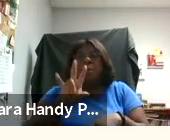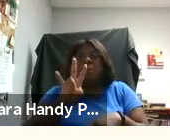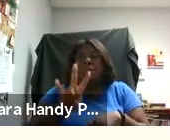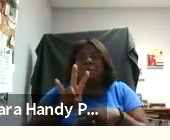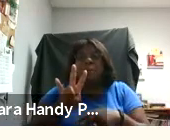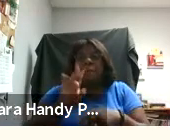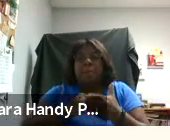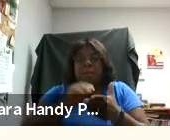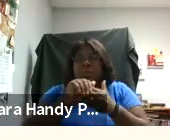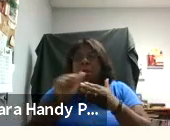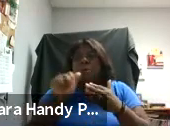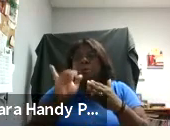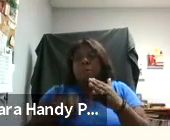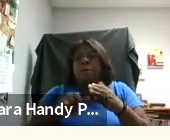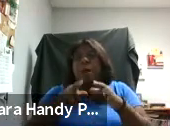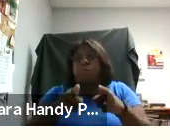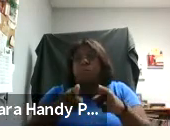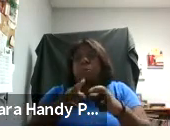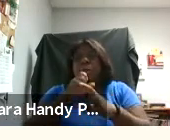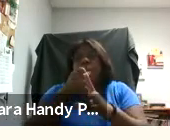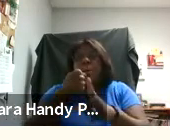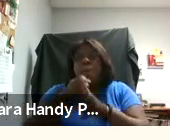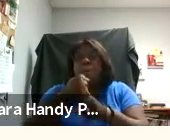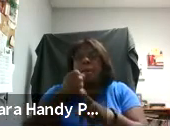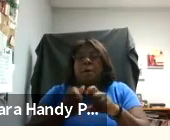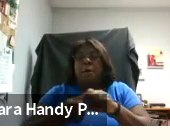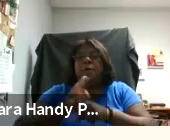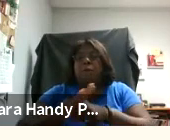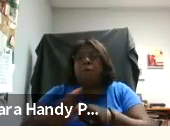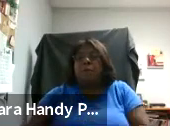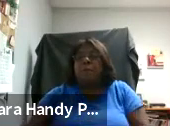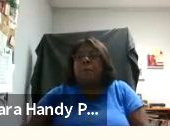But that was a direct impact of COVID-19.